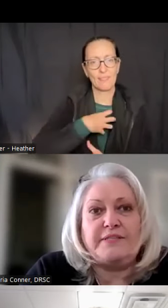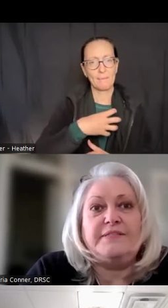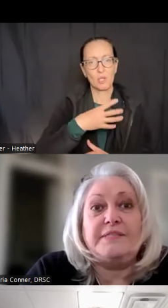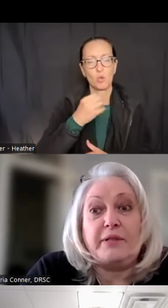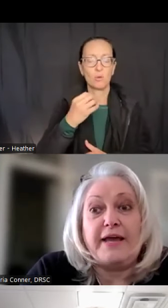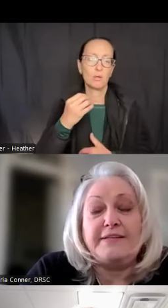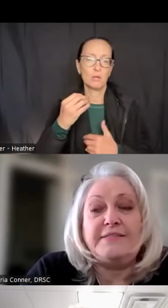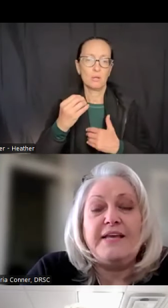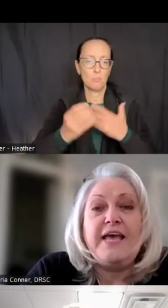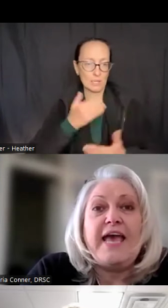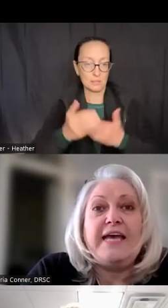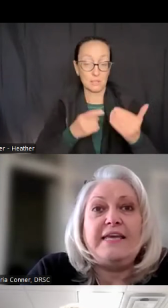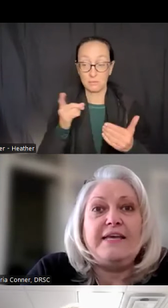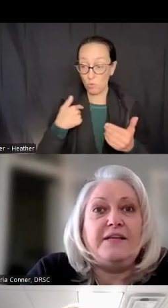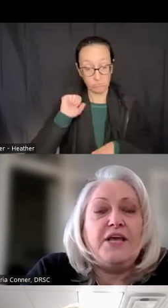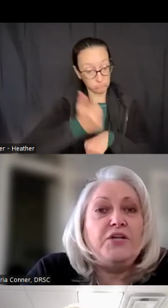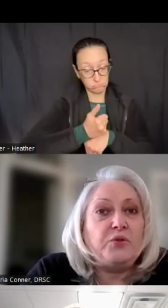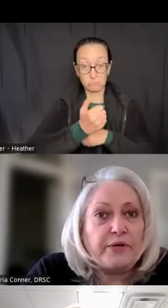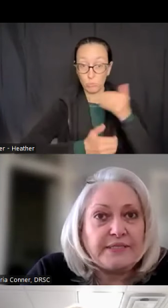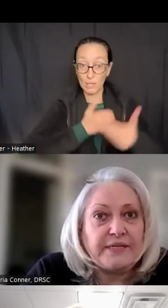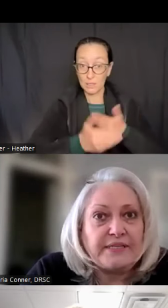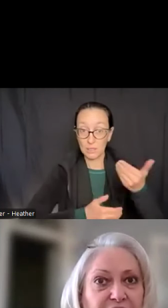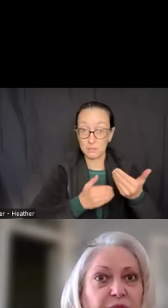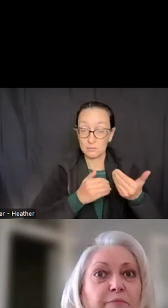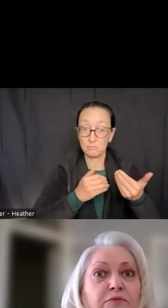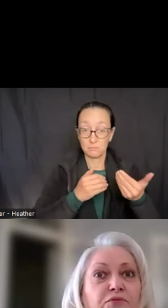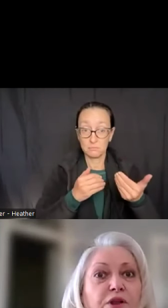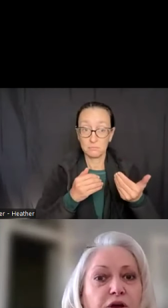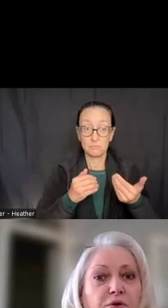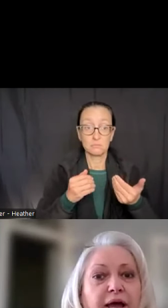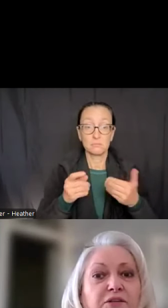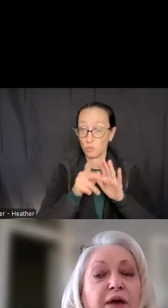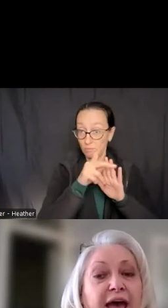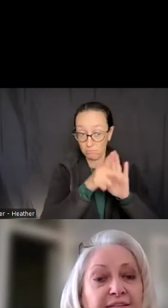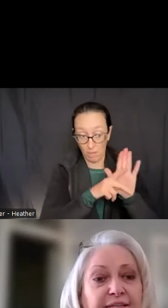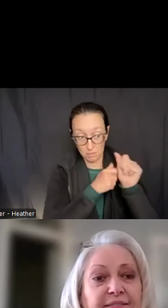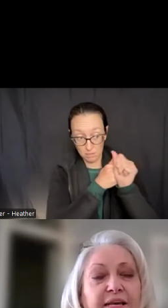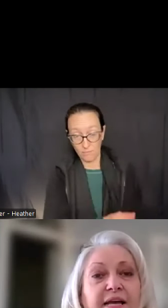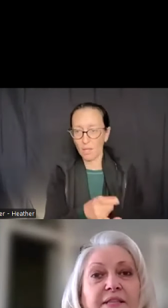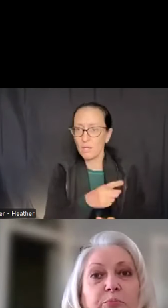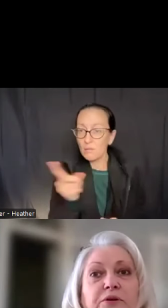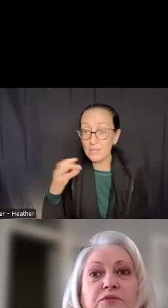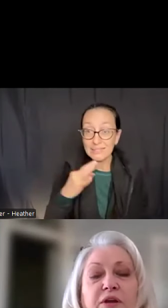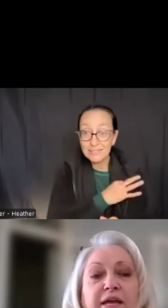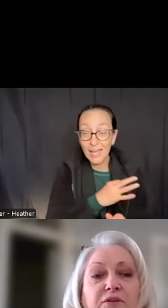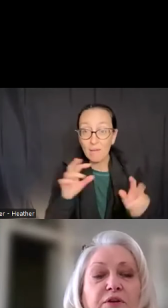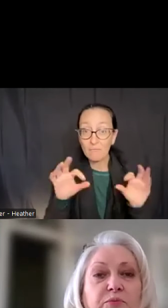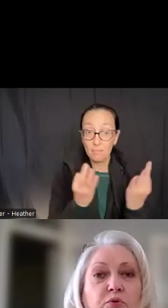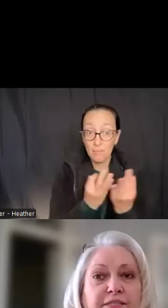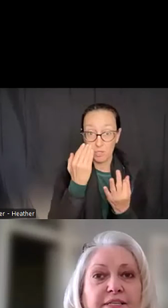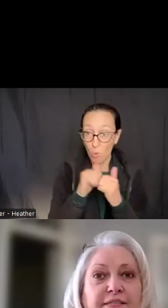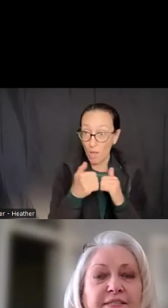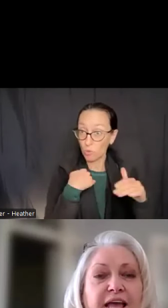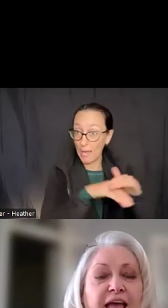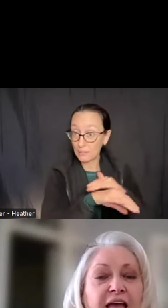have those processes in place? And again, do the residents and the family members know how to access the appeals and